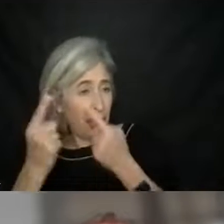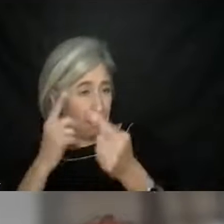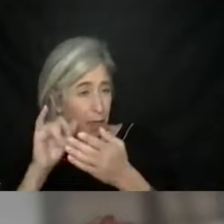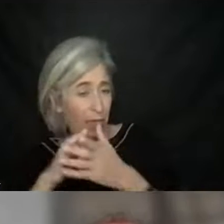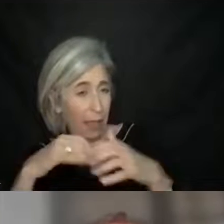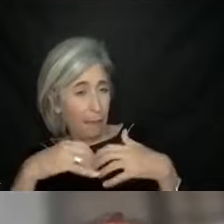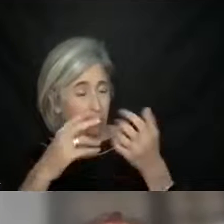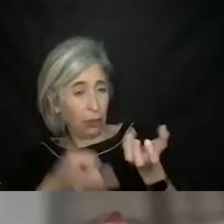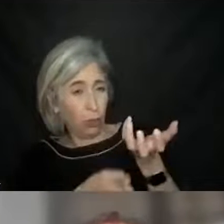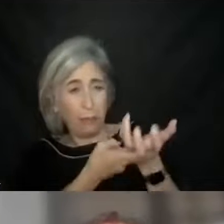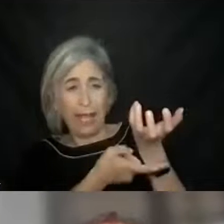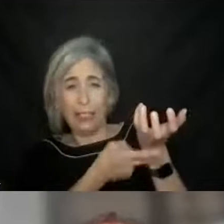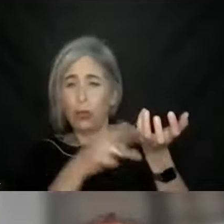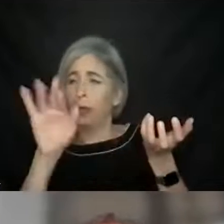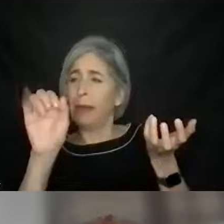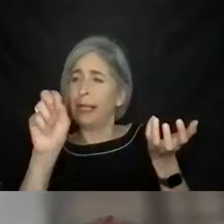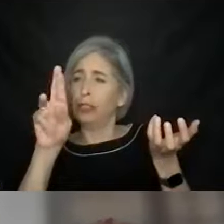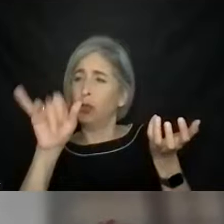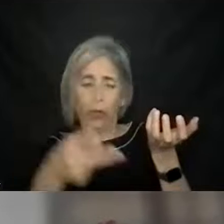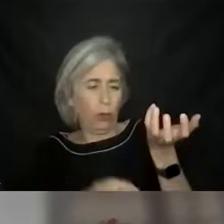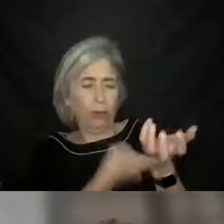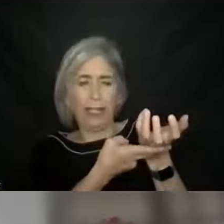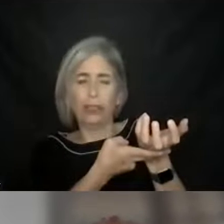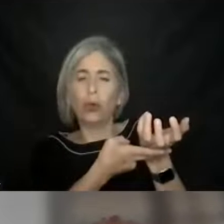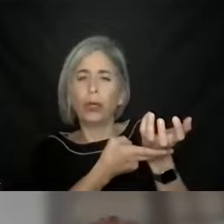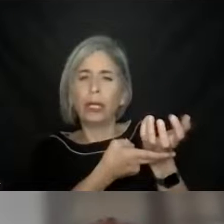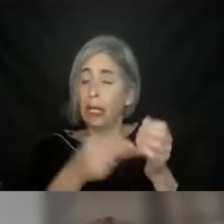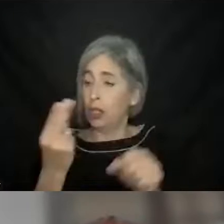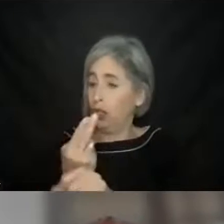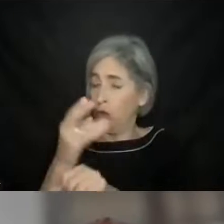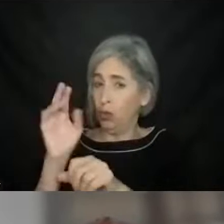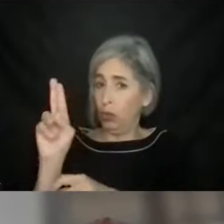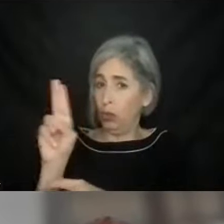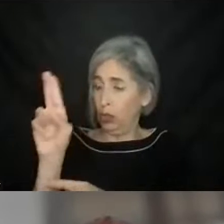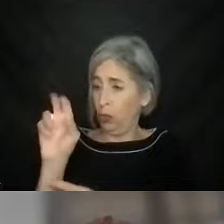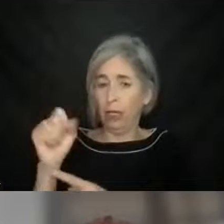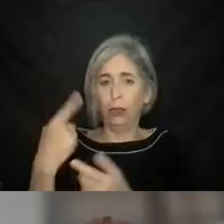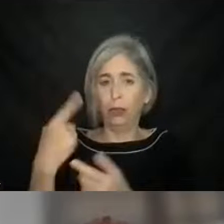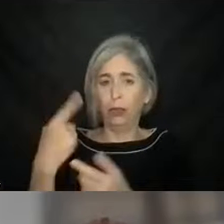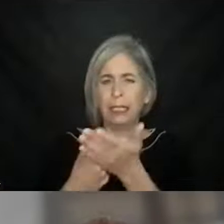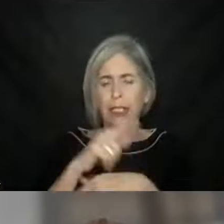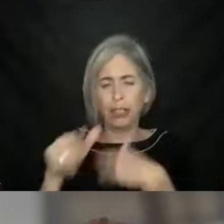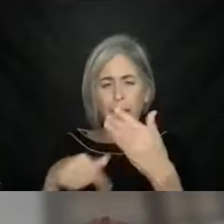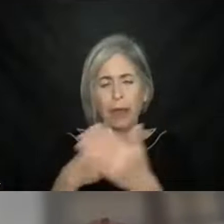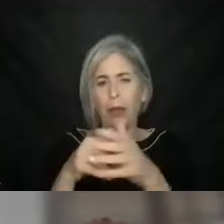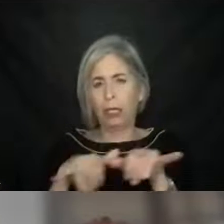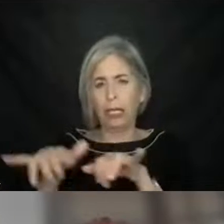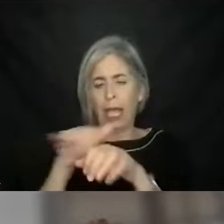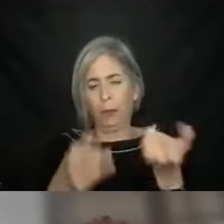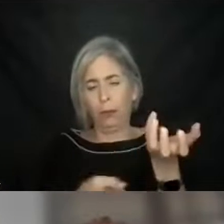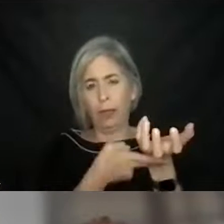a repository around this, or? So in the US, we've had discussion about a common repository